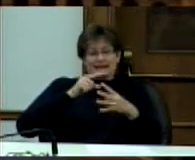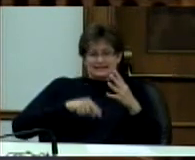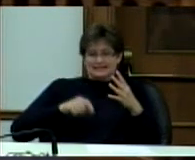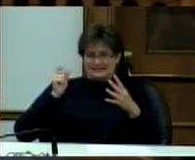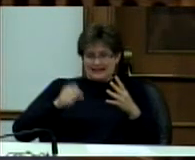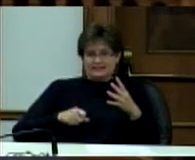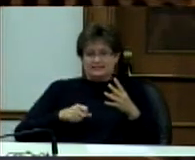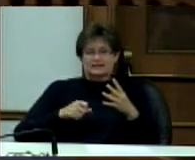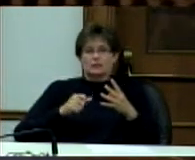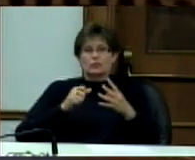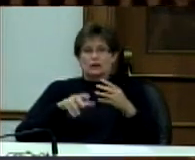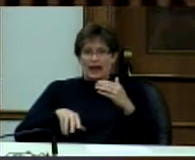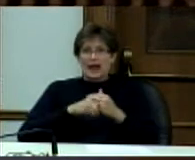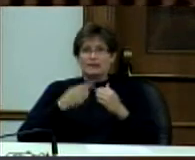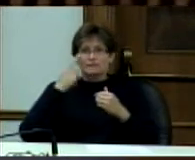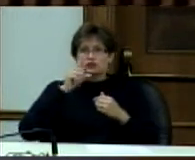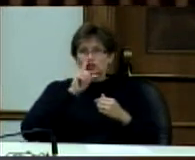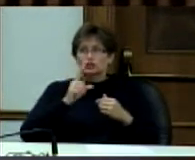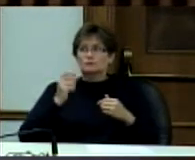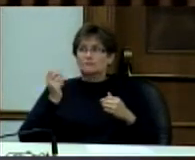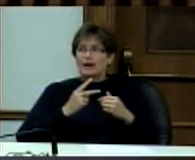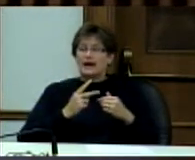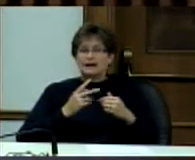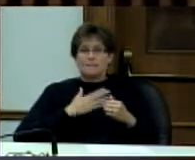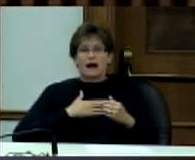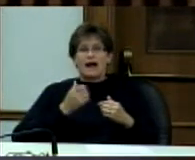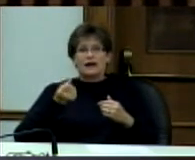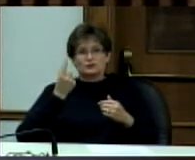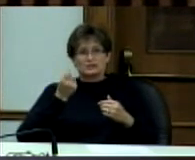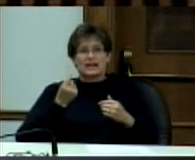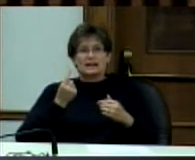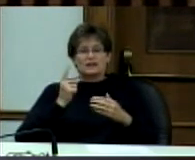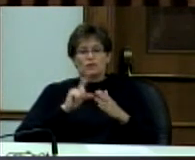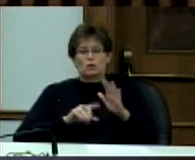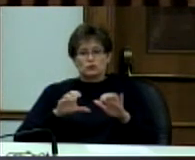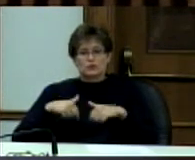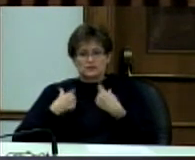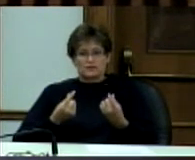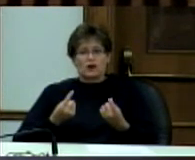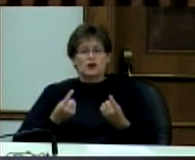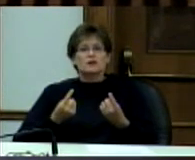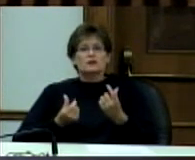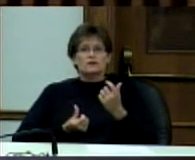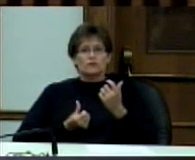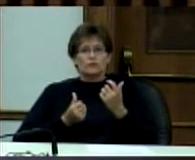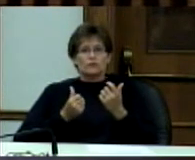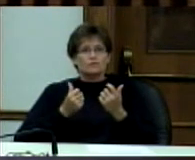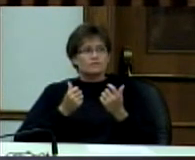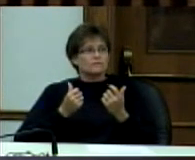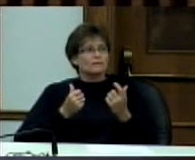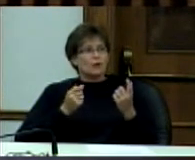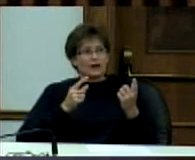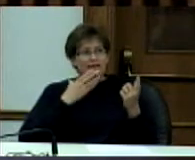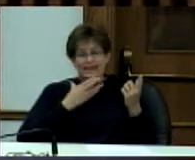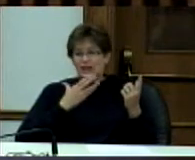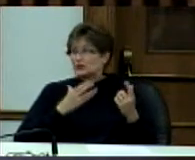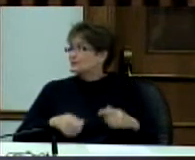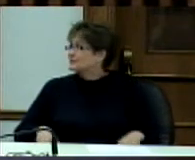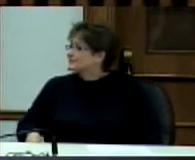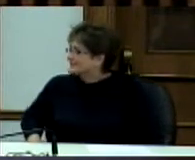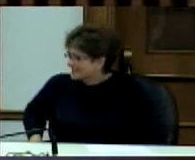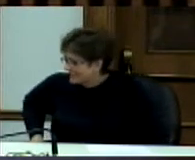we can state that, and I hope that's the understanding of everyone who votes on this item. Great, thank